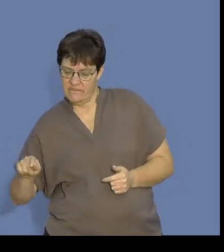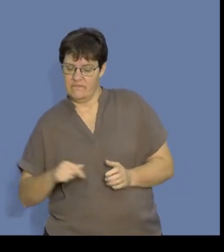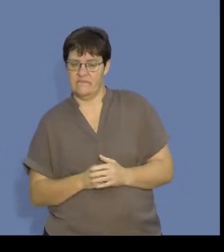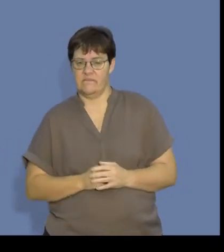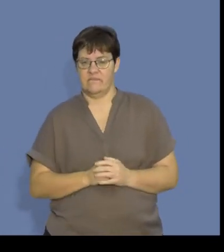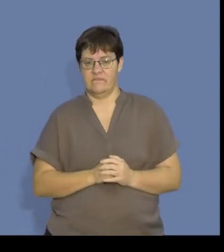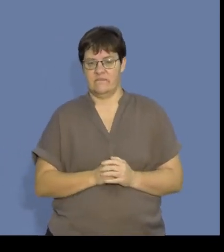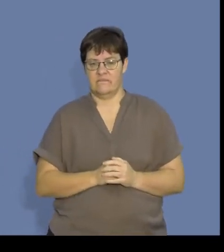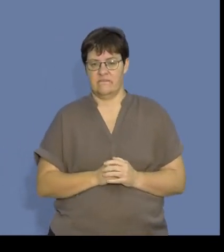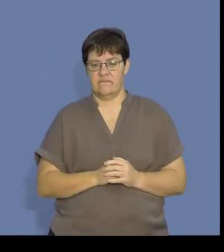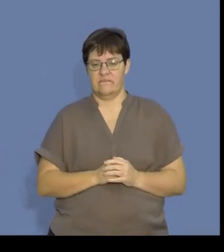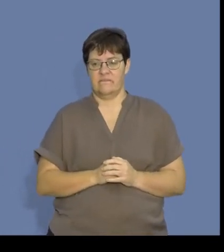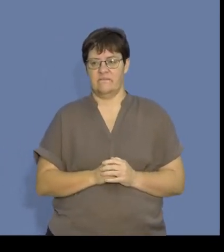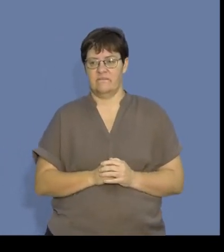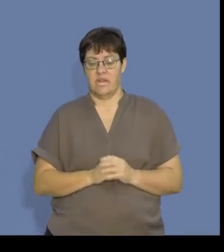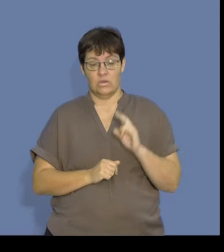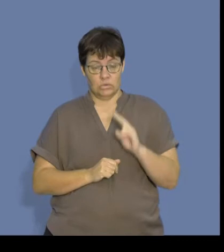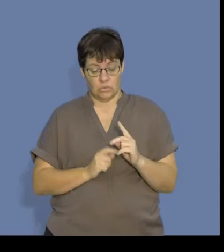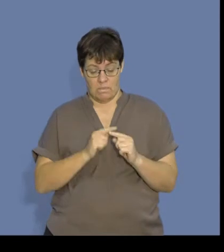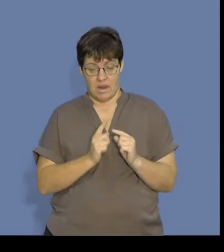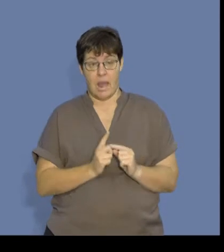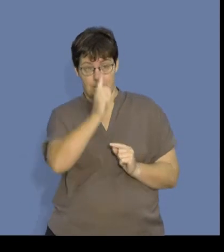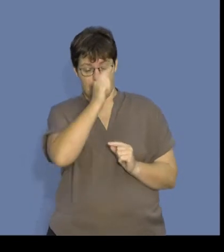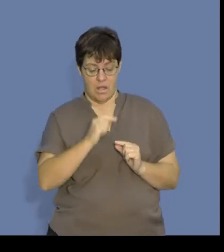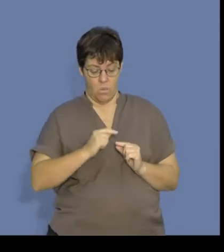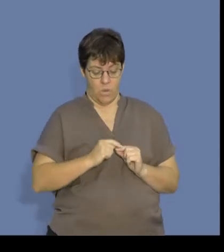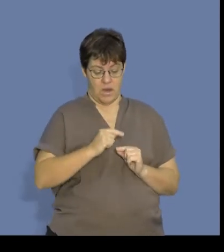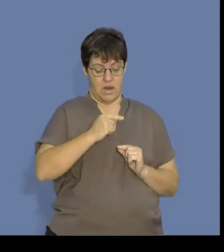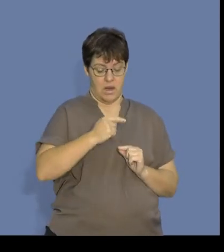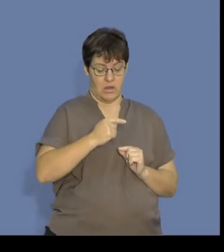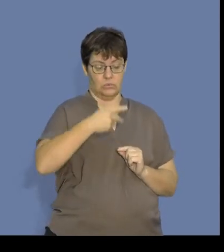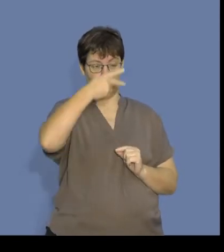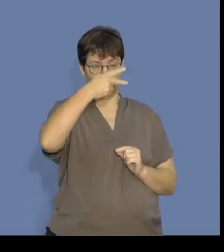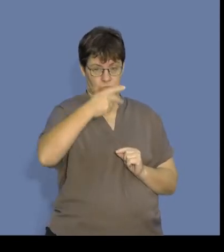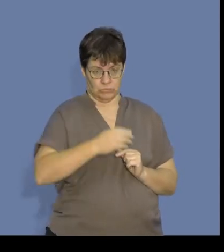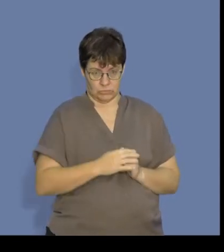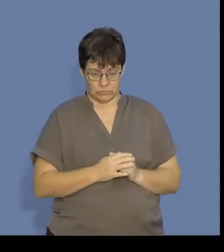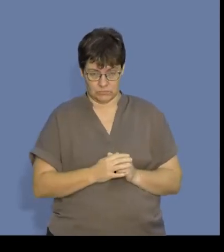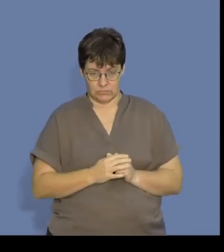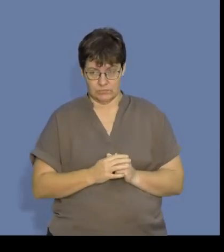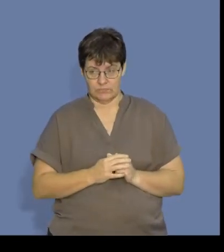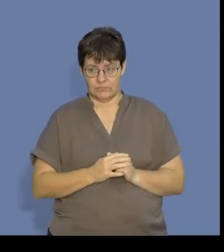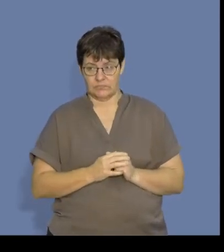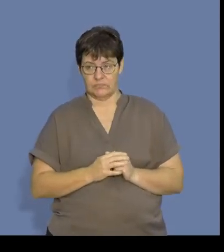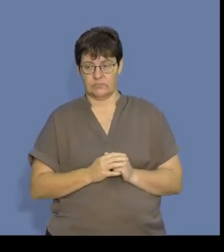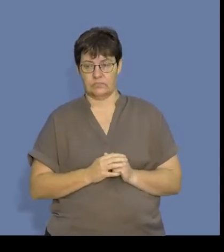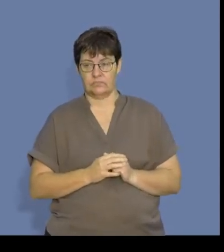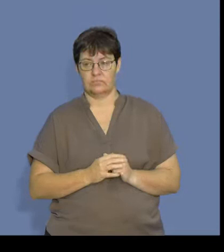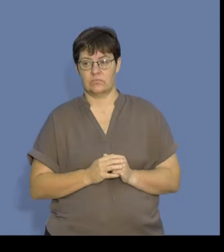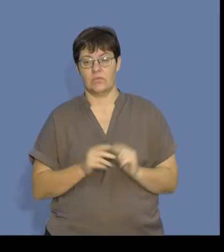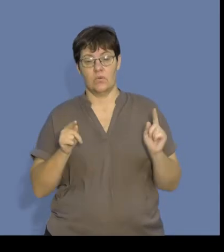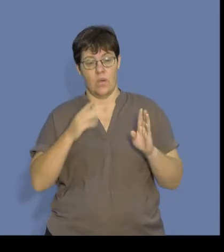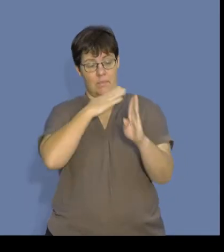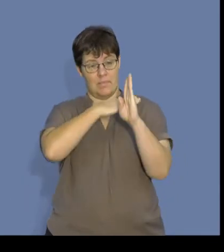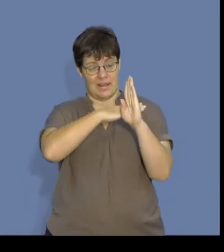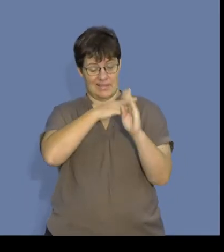origin. And then the 2 in terms of the y will mean it's 2 units up. So